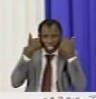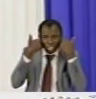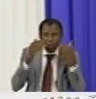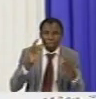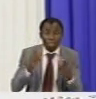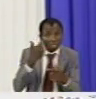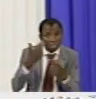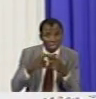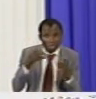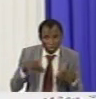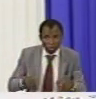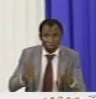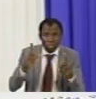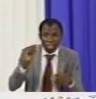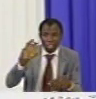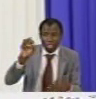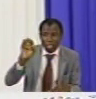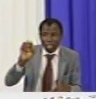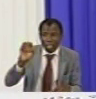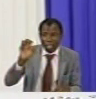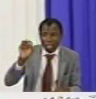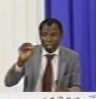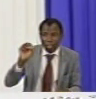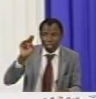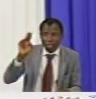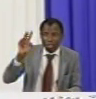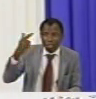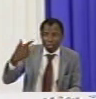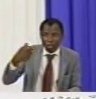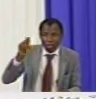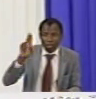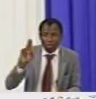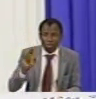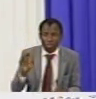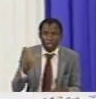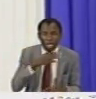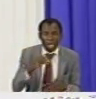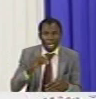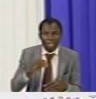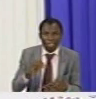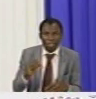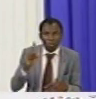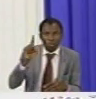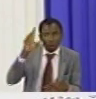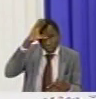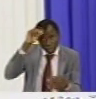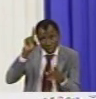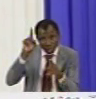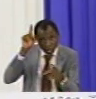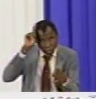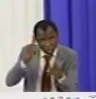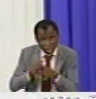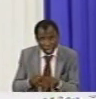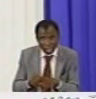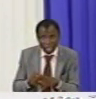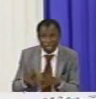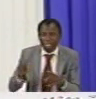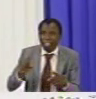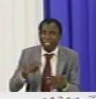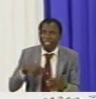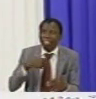listening, and then the brethren were giving testimony. And one of the brother, but that one that was a driver, mentioned how